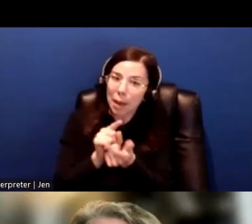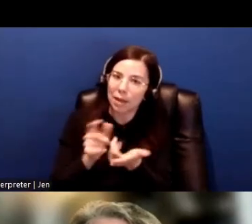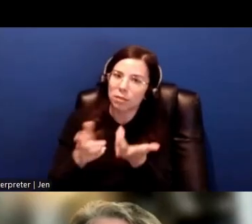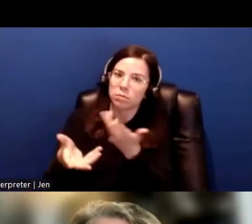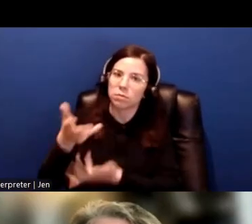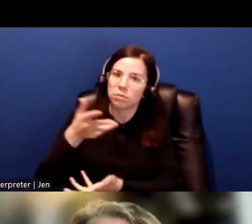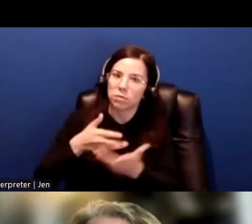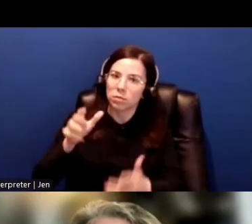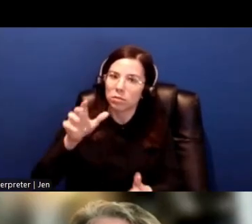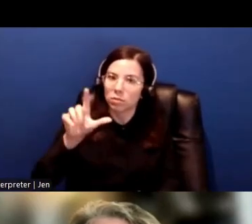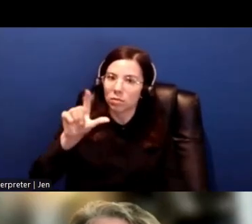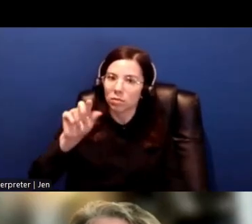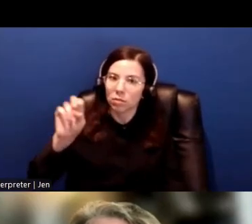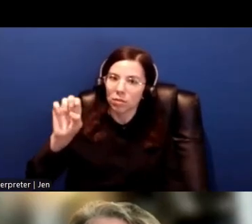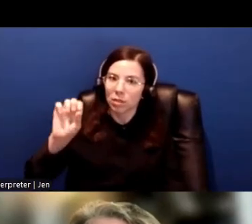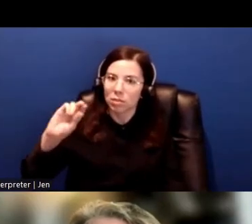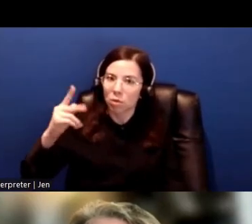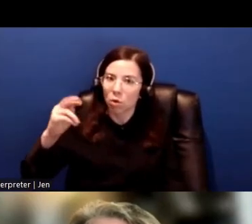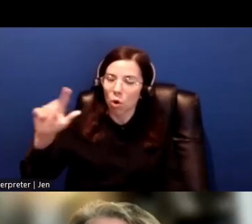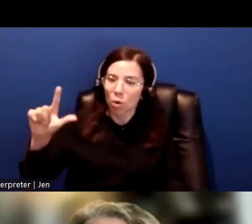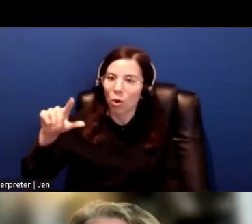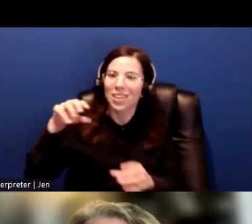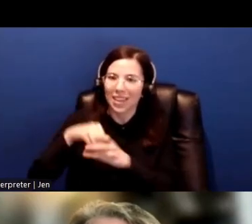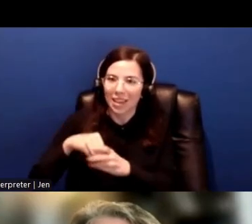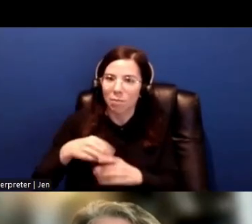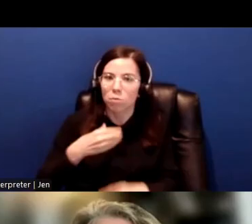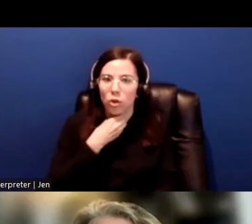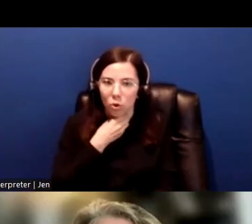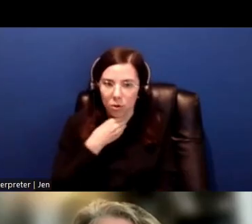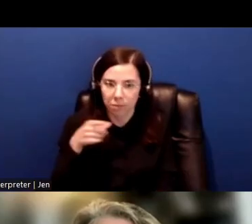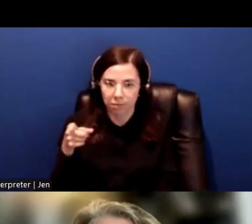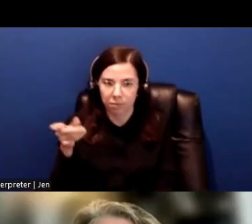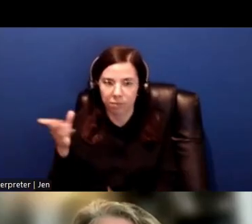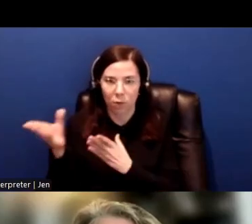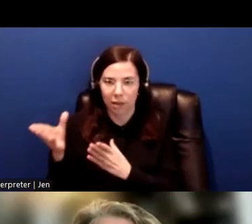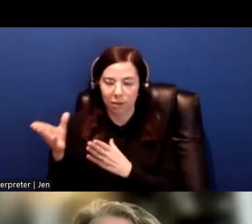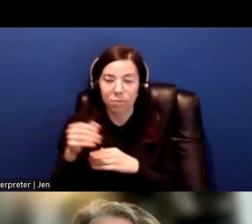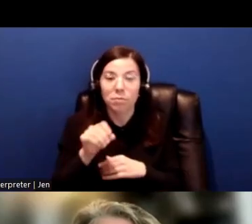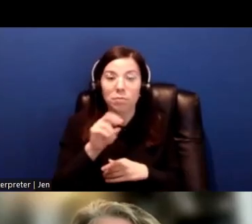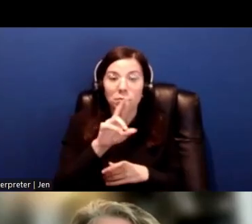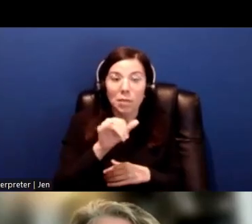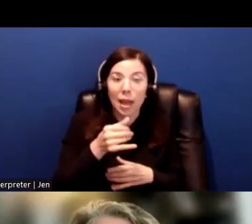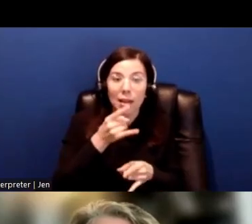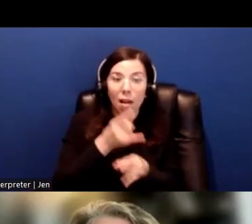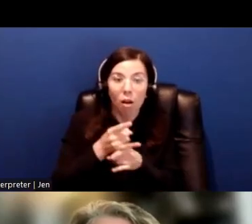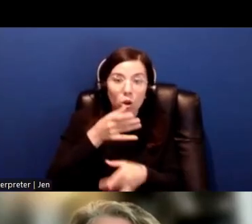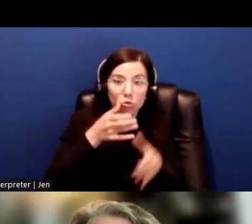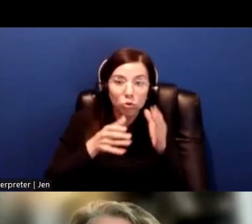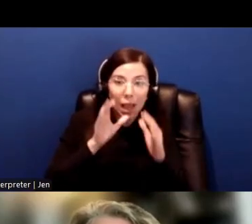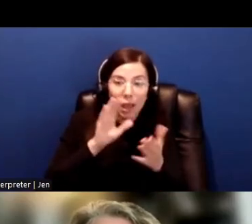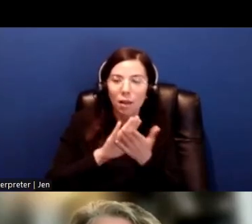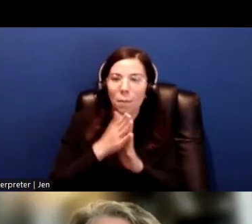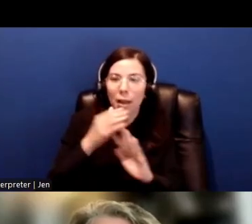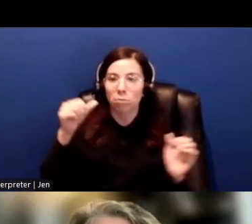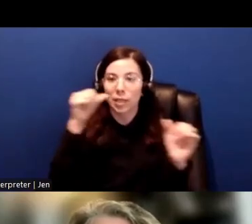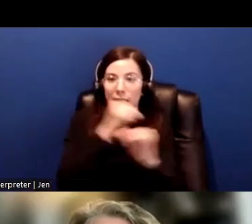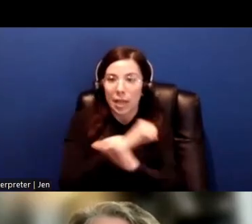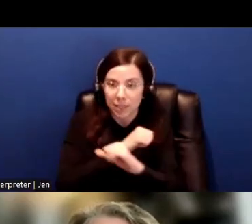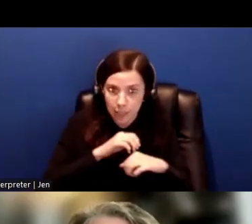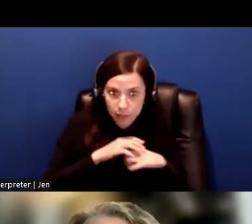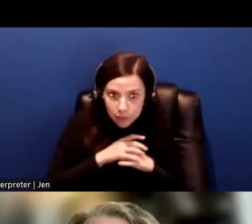with a Lance Corporal in the Marine Corps. Sandy drank, became